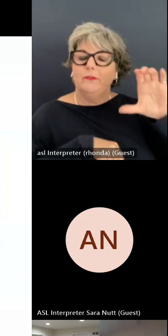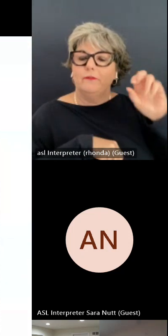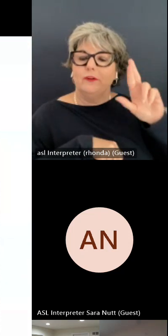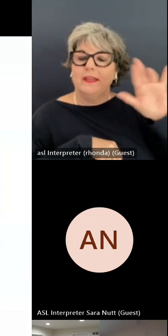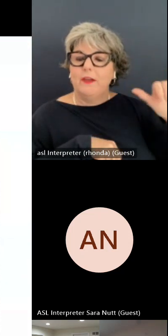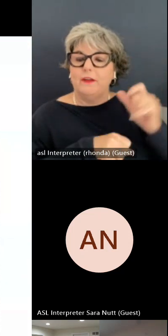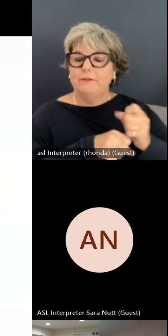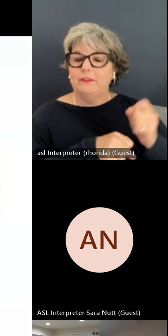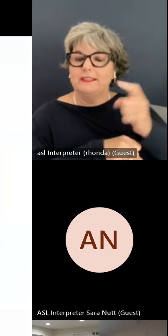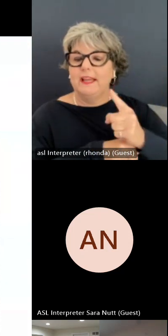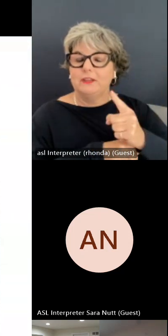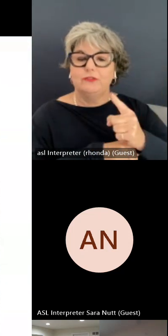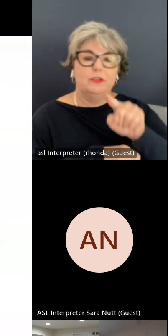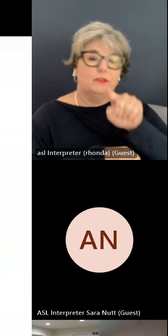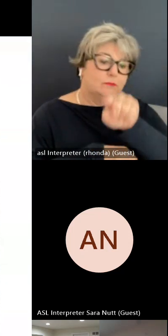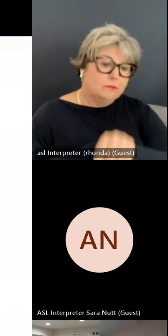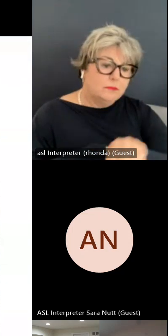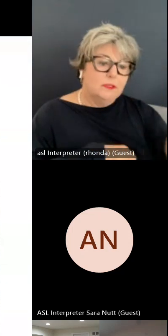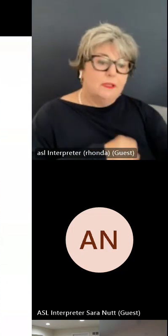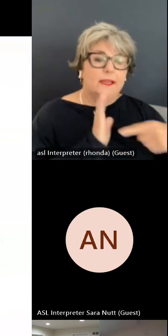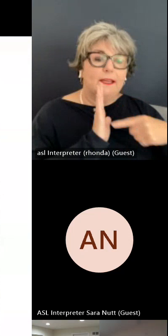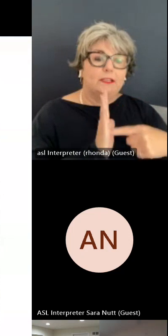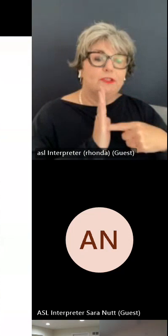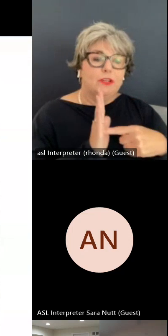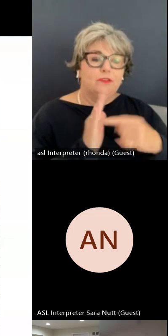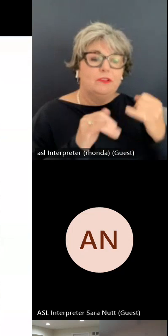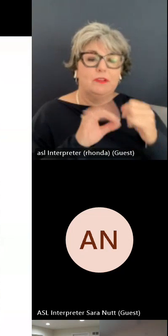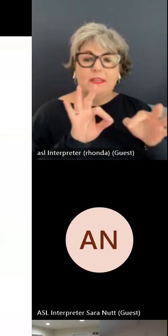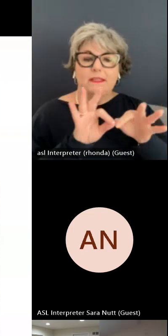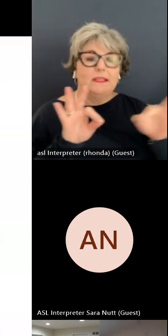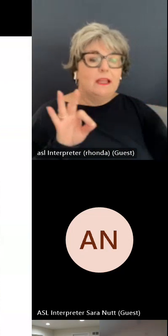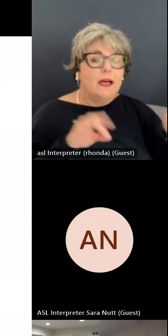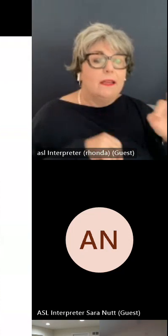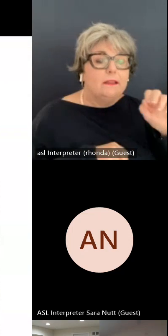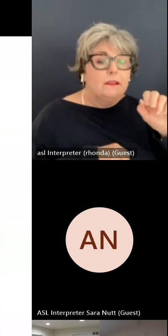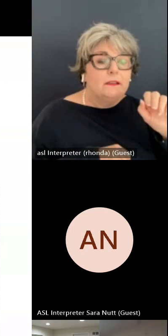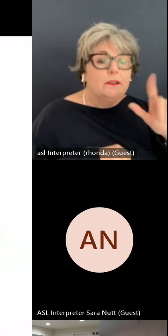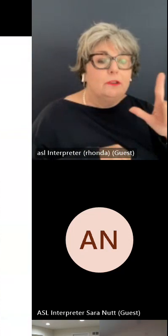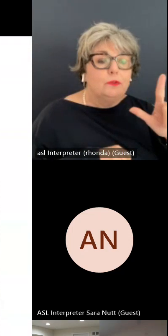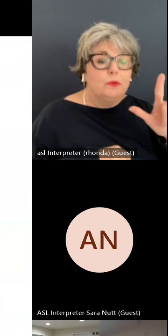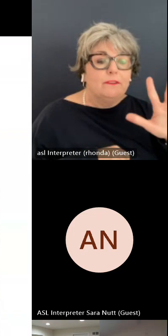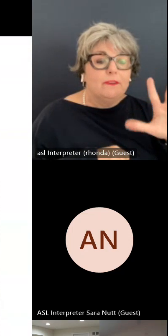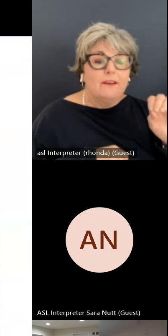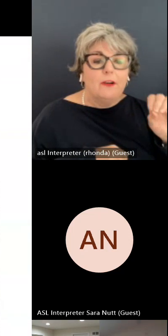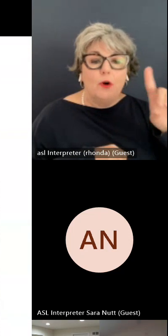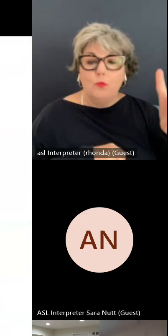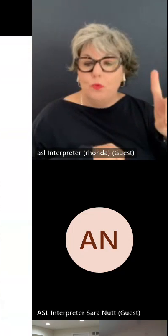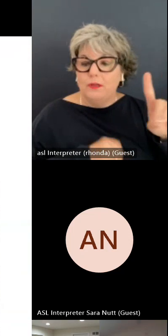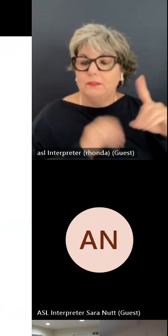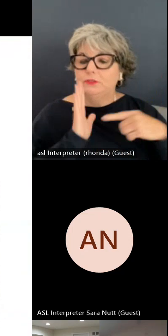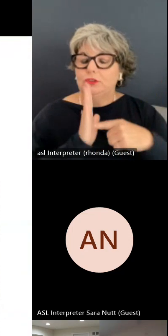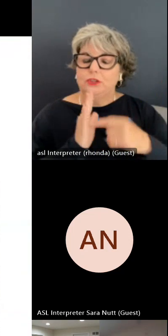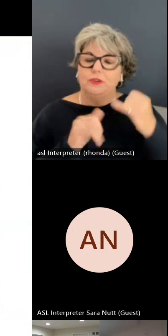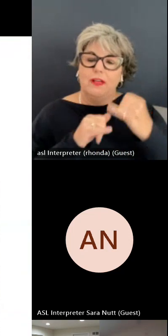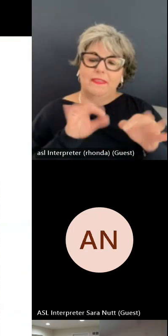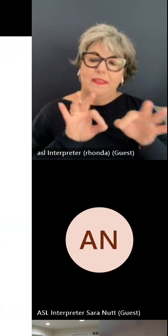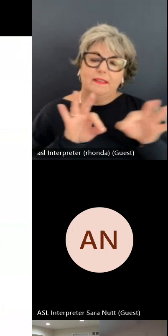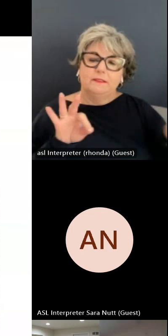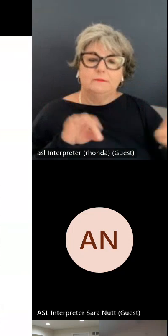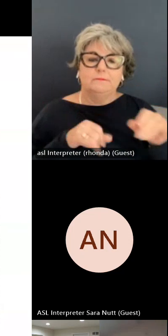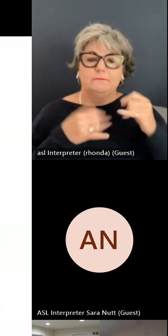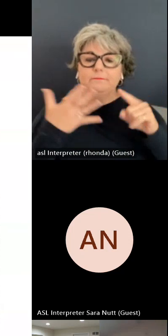year? And it shows you right here, it's this line, portion unobligated balance end of year.